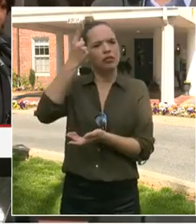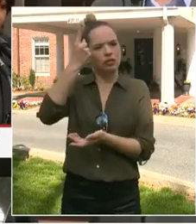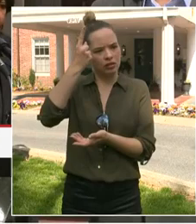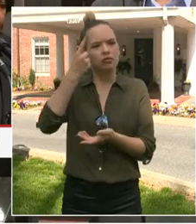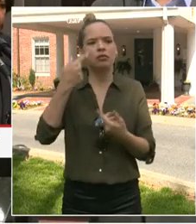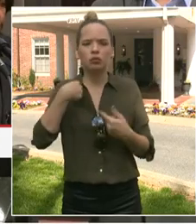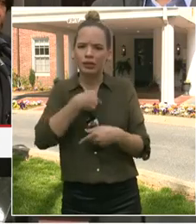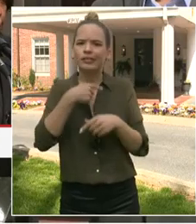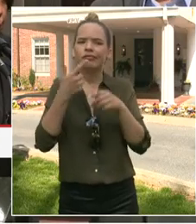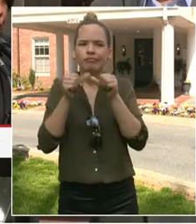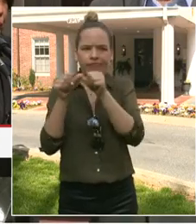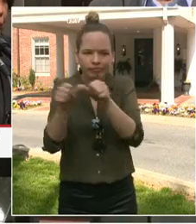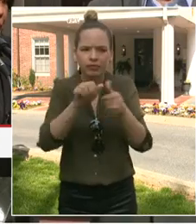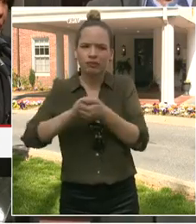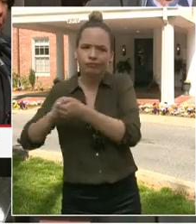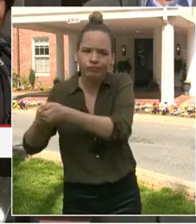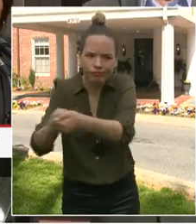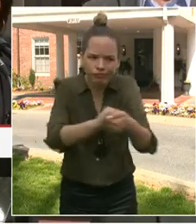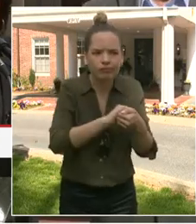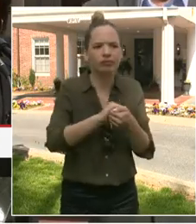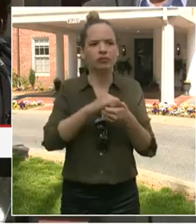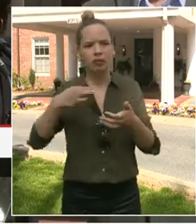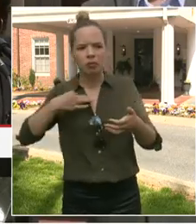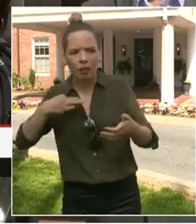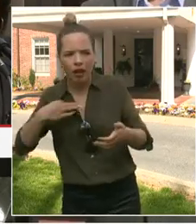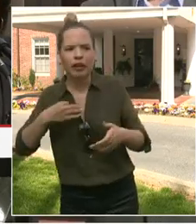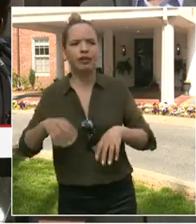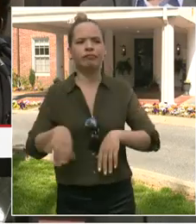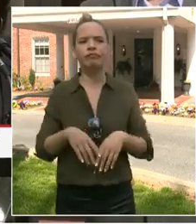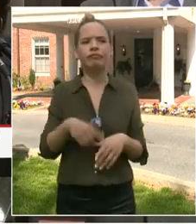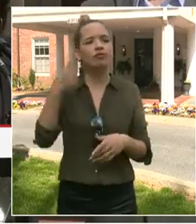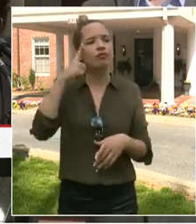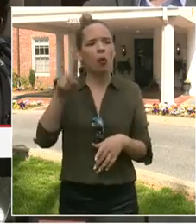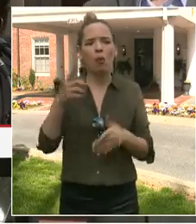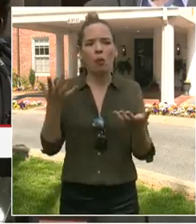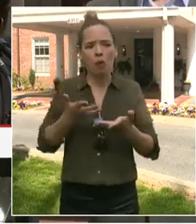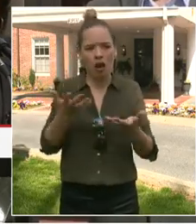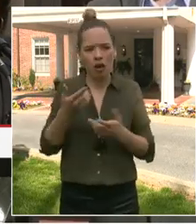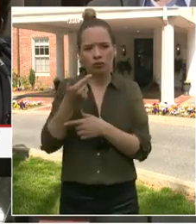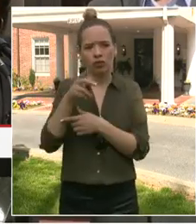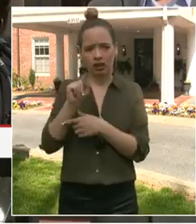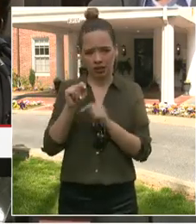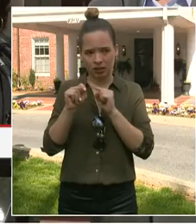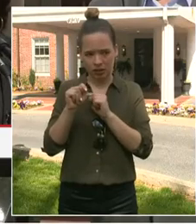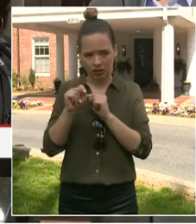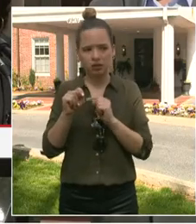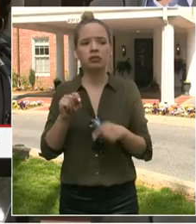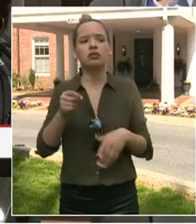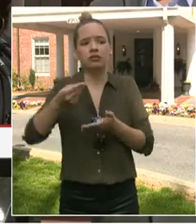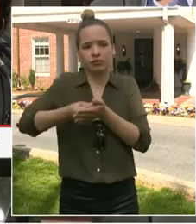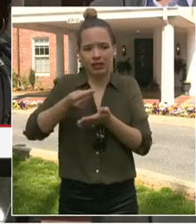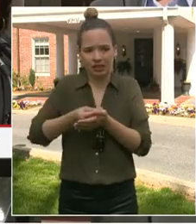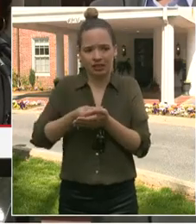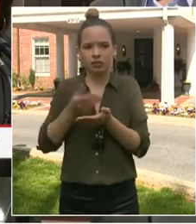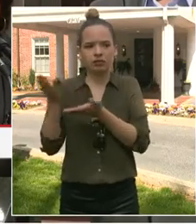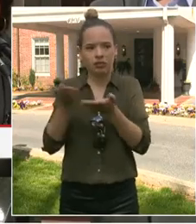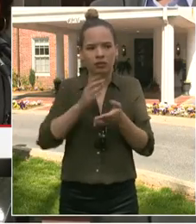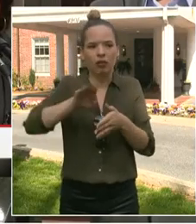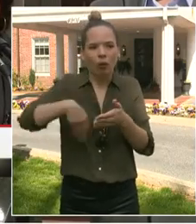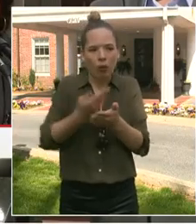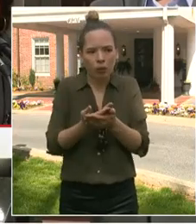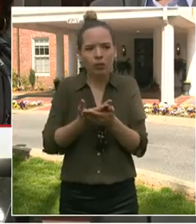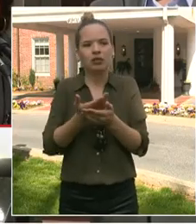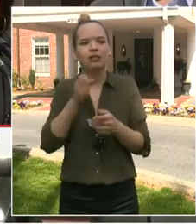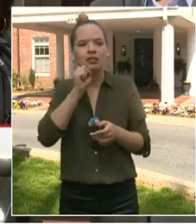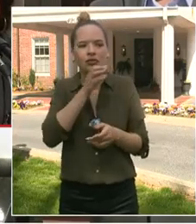we're applying for grant funding to try and scale this and bring it to all facilities, senior care facilities in the city. And with everybody's help,